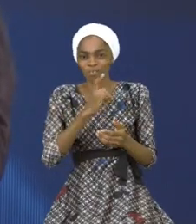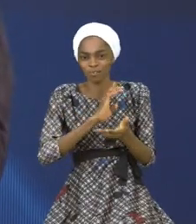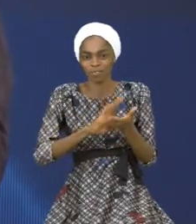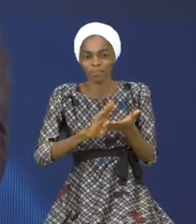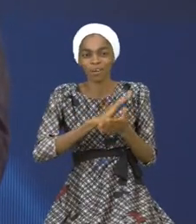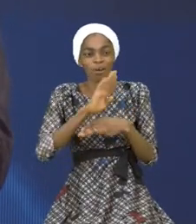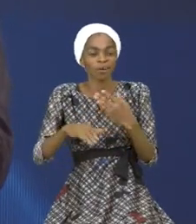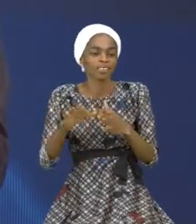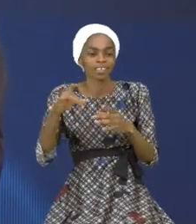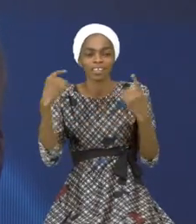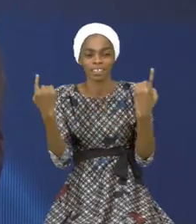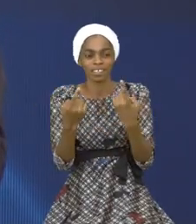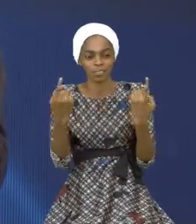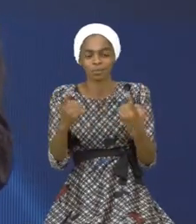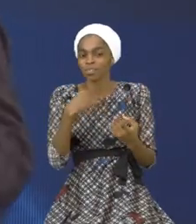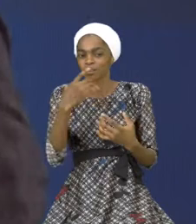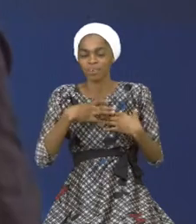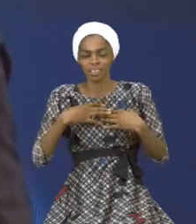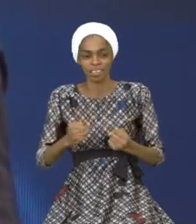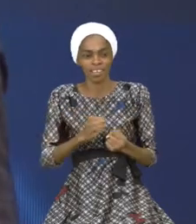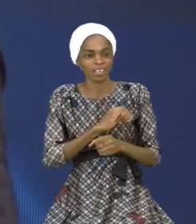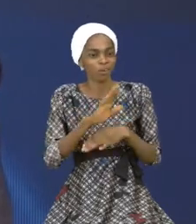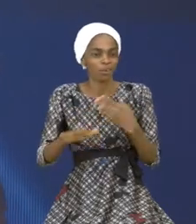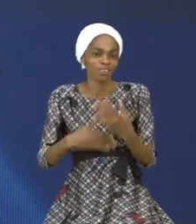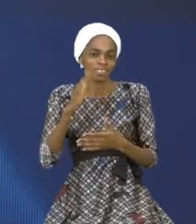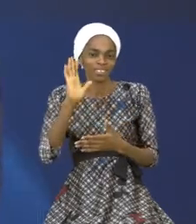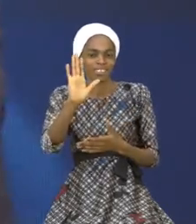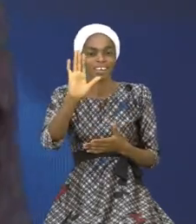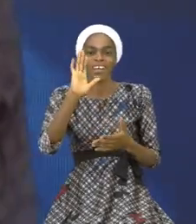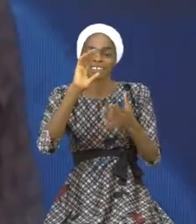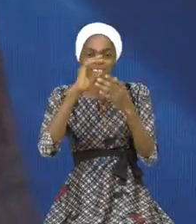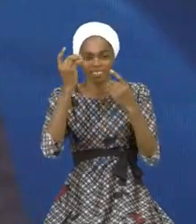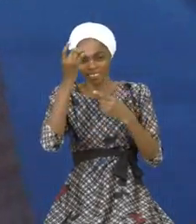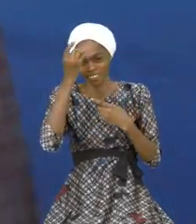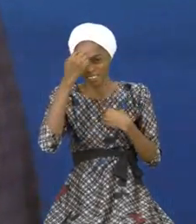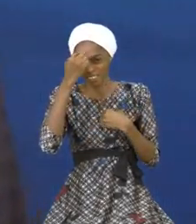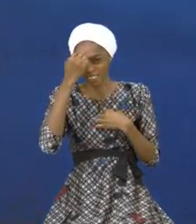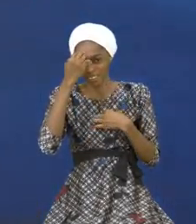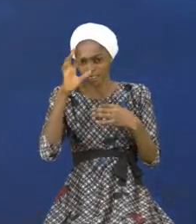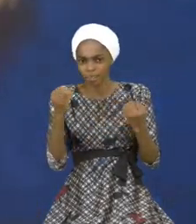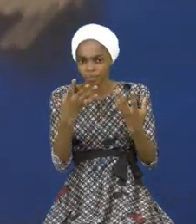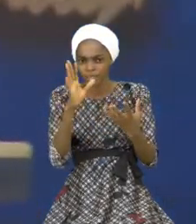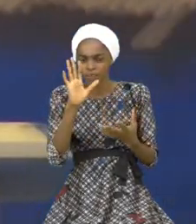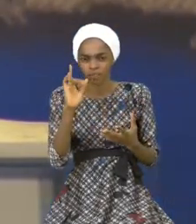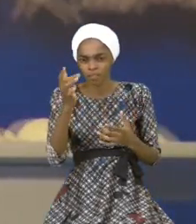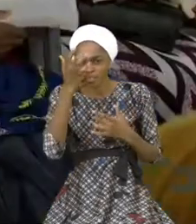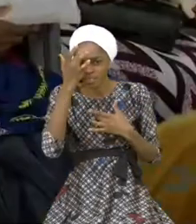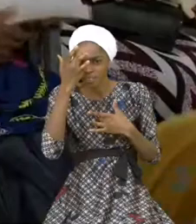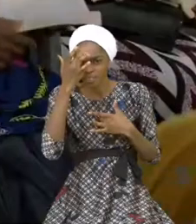healeth all thy diseases. How many of your diseases will he heal